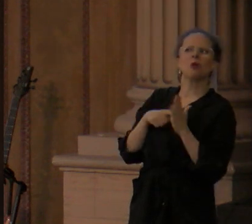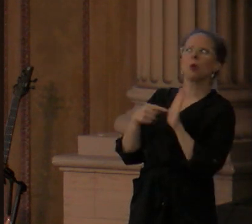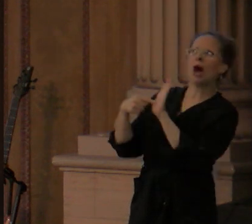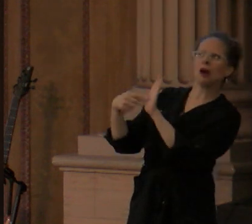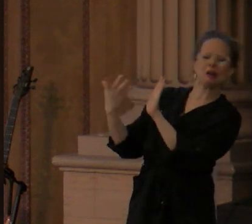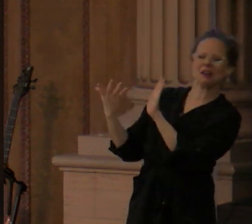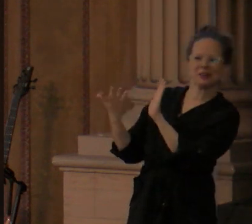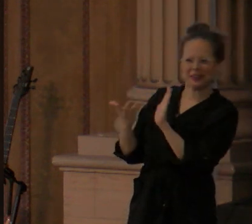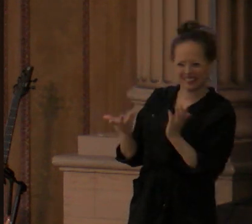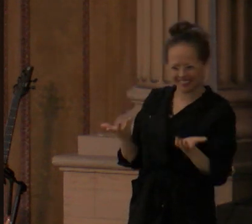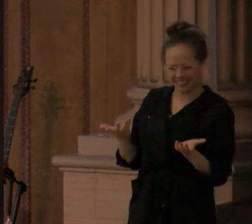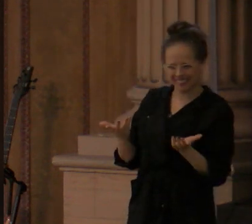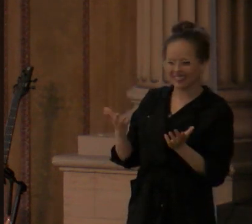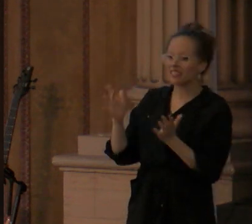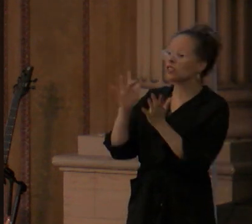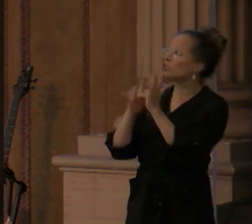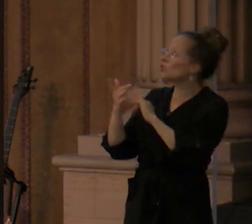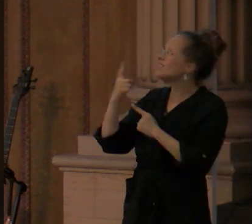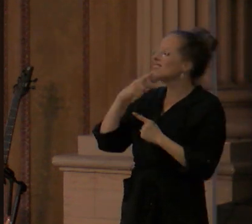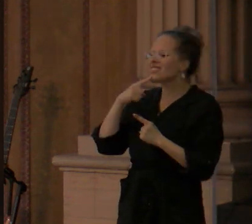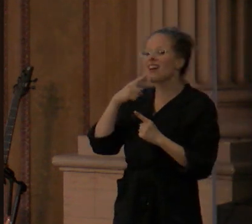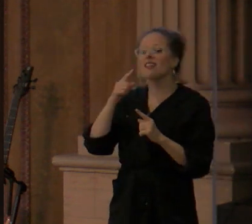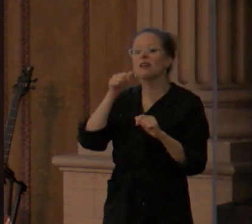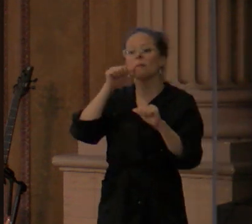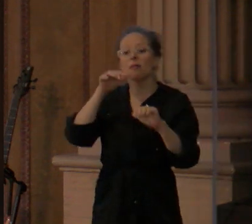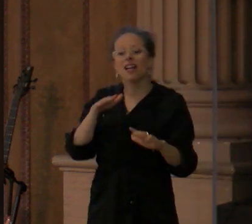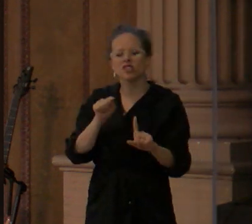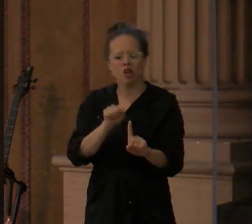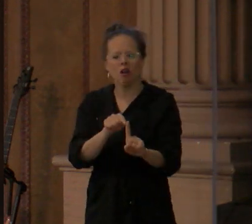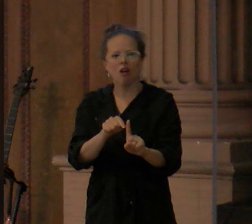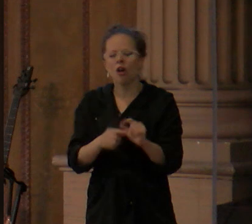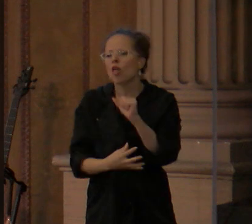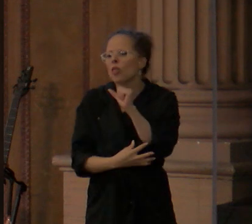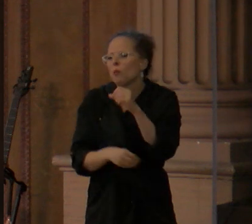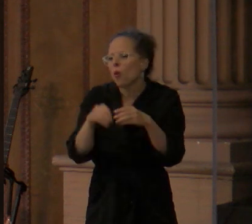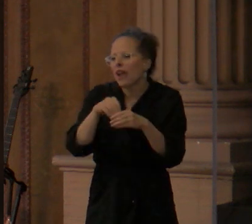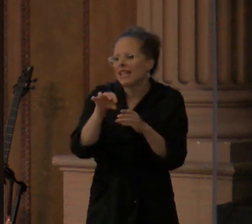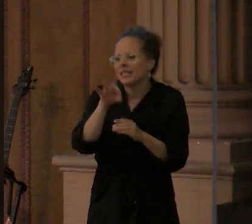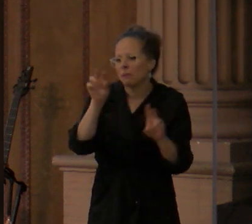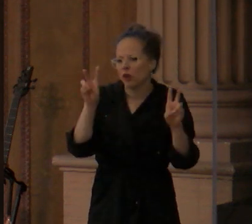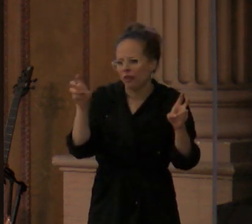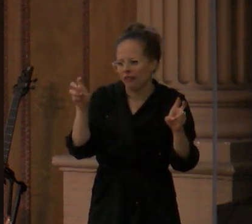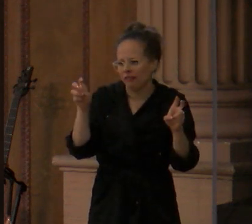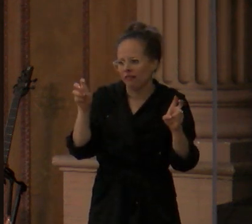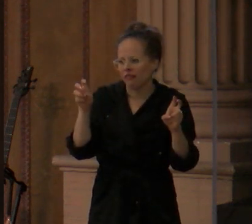Jesus says, blessed are the poor in spirit, for theirs is the kingdom of heaven.